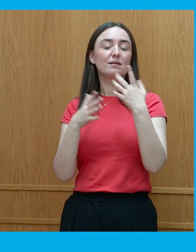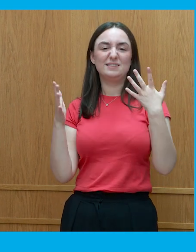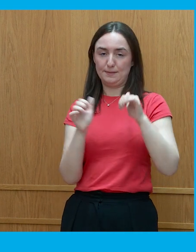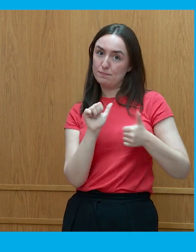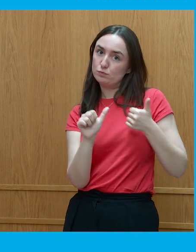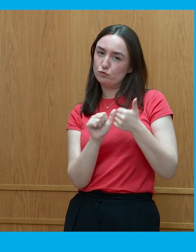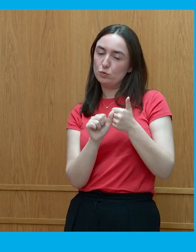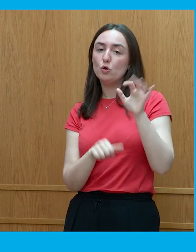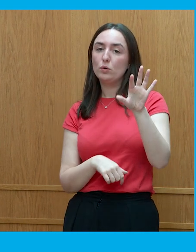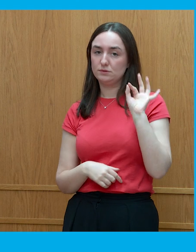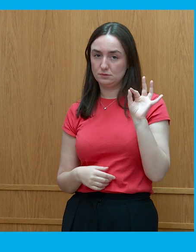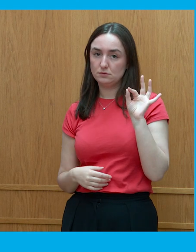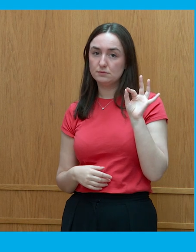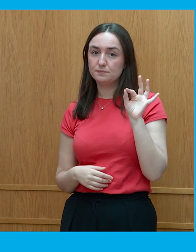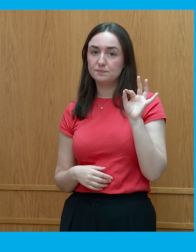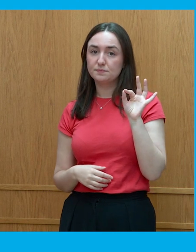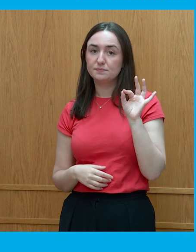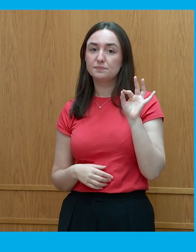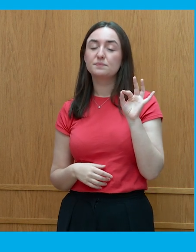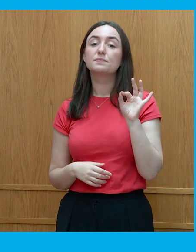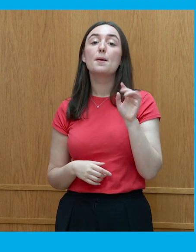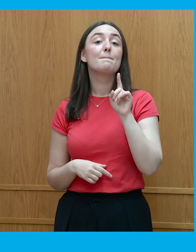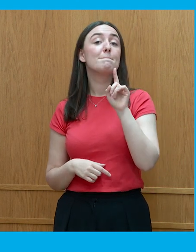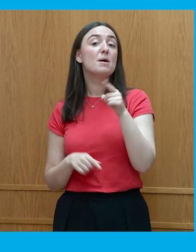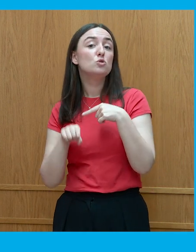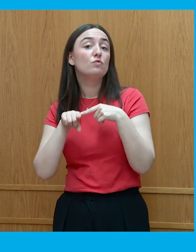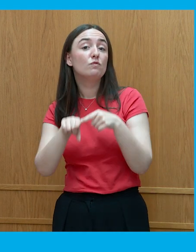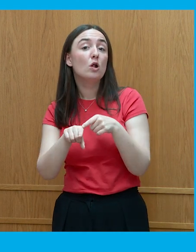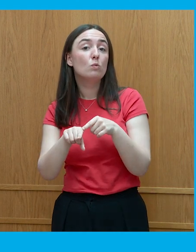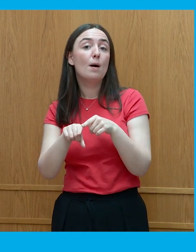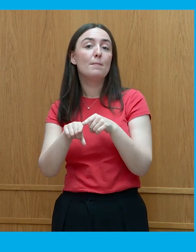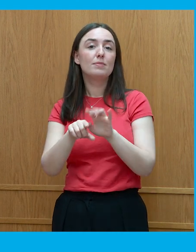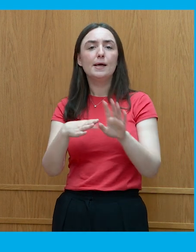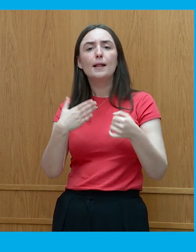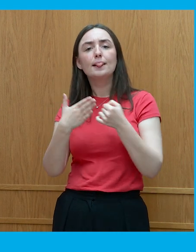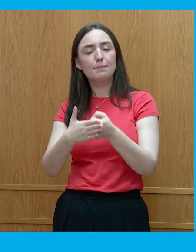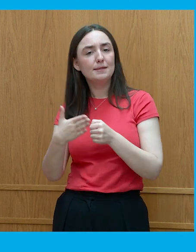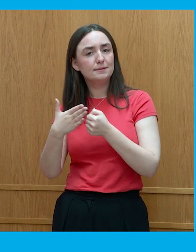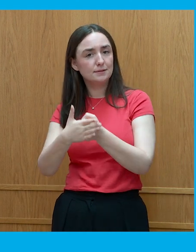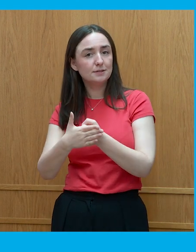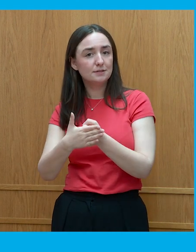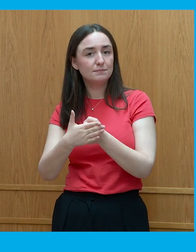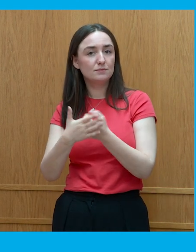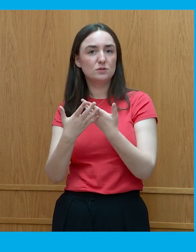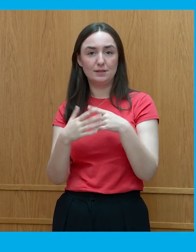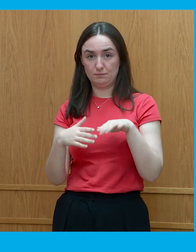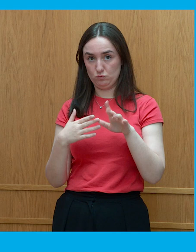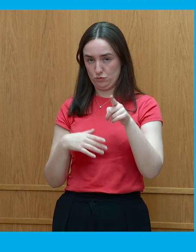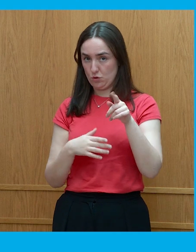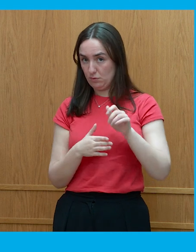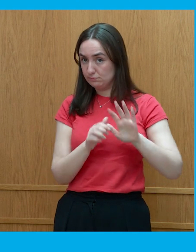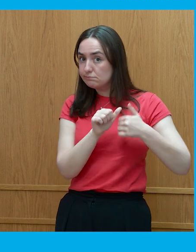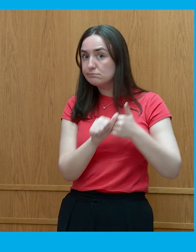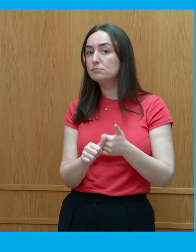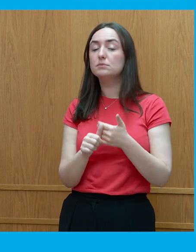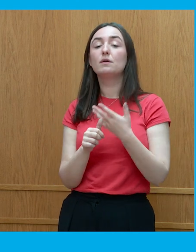pro-choice, okay? Then when you follow up with sort of what restrictions they would be in favor of